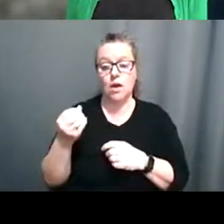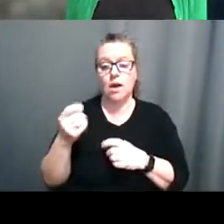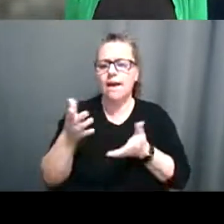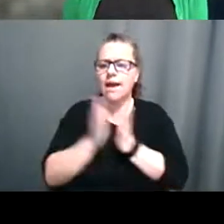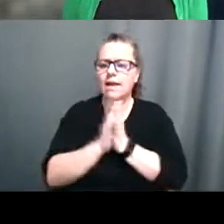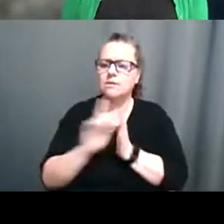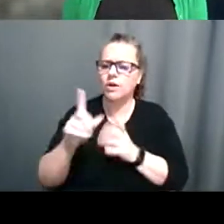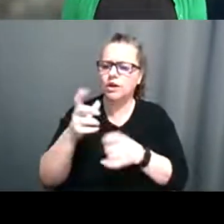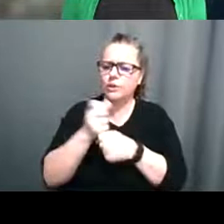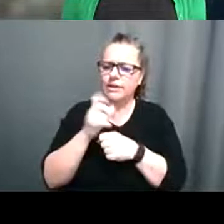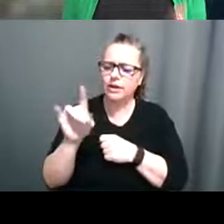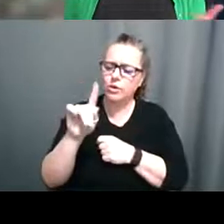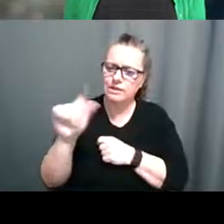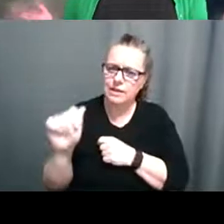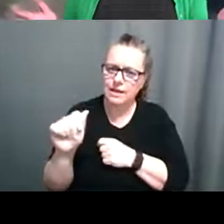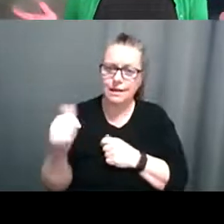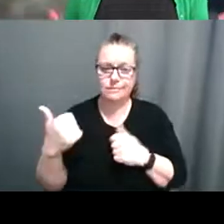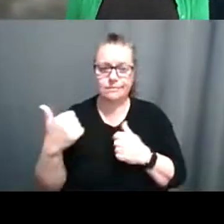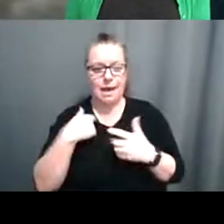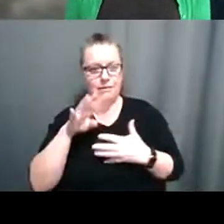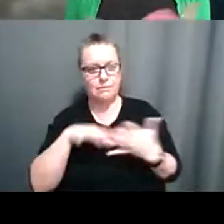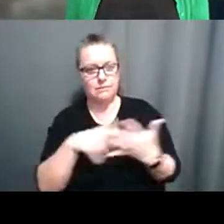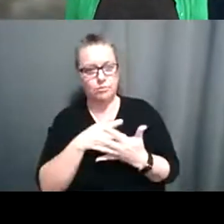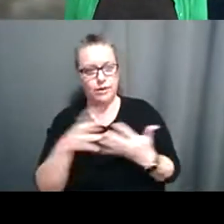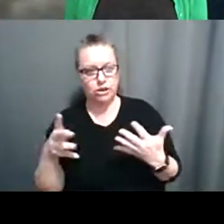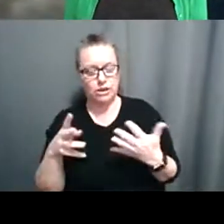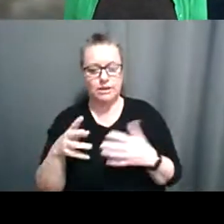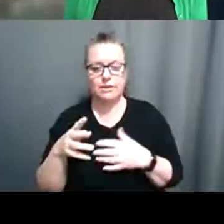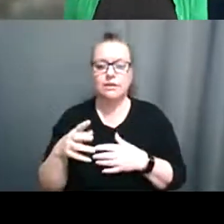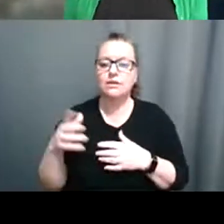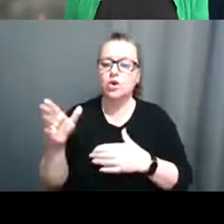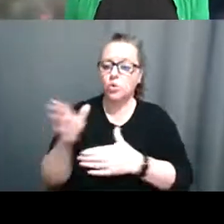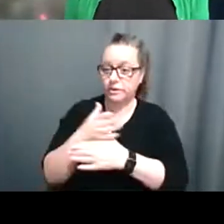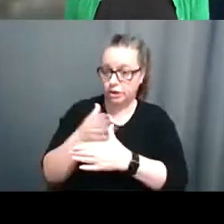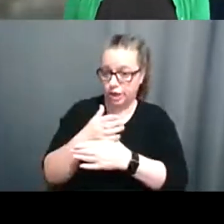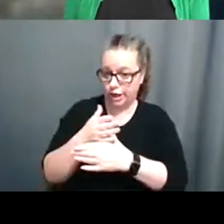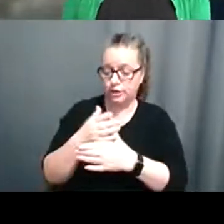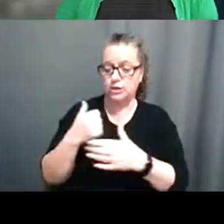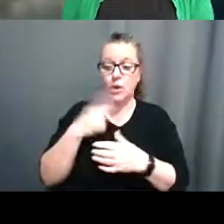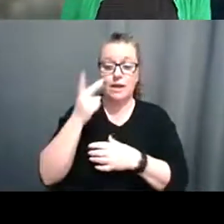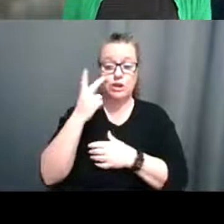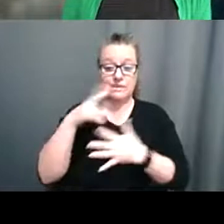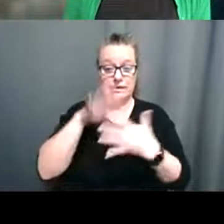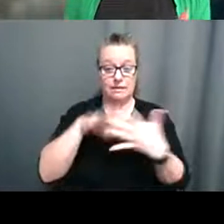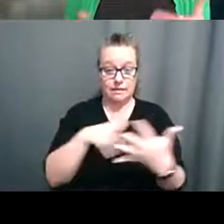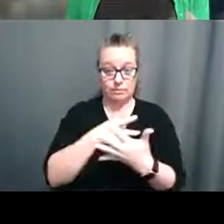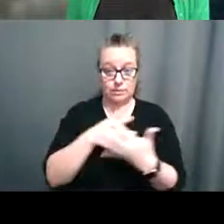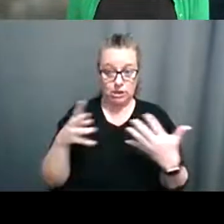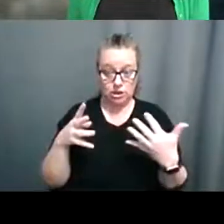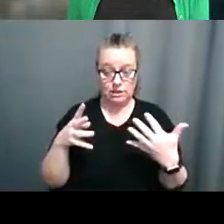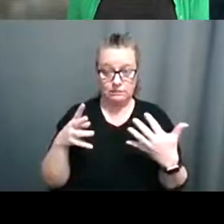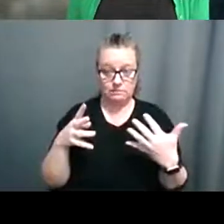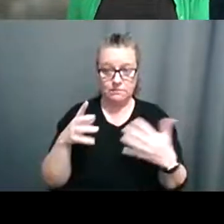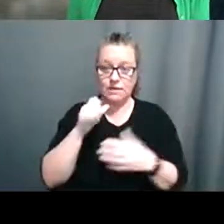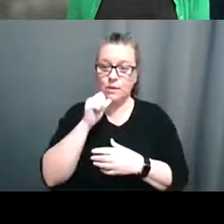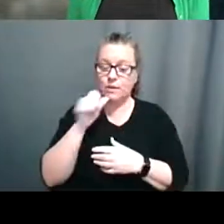their data from. They said they had the spreadsheet. They did a screen share so I could see the spreadsheet. And it wasn't a